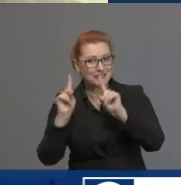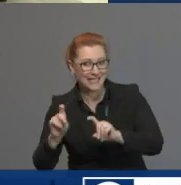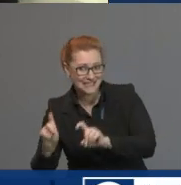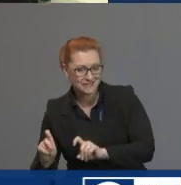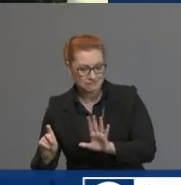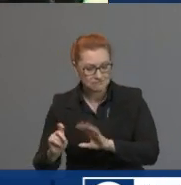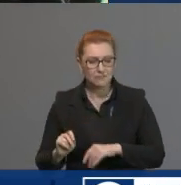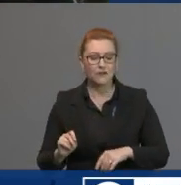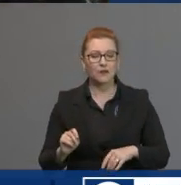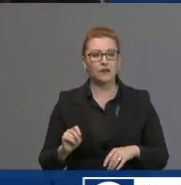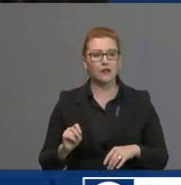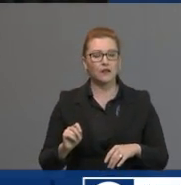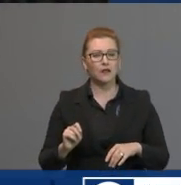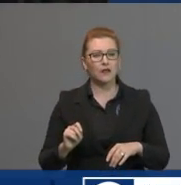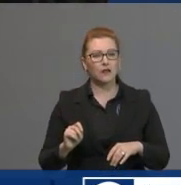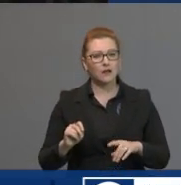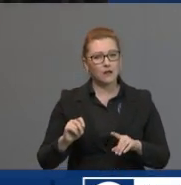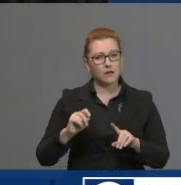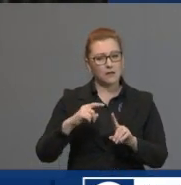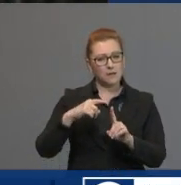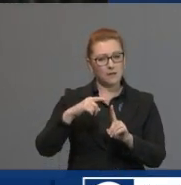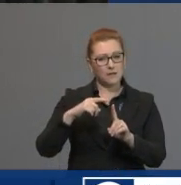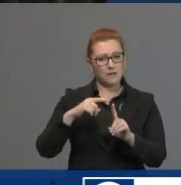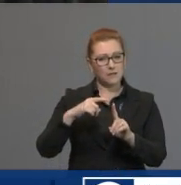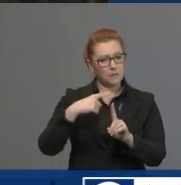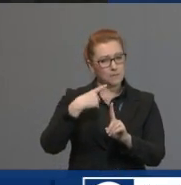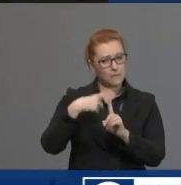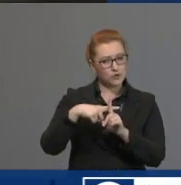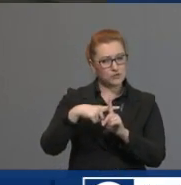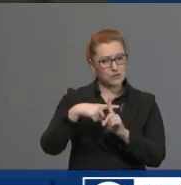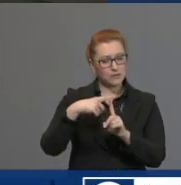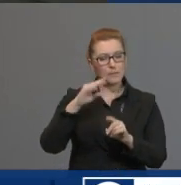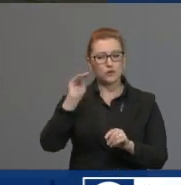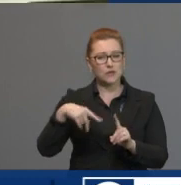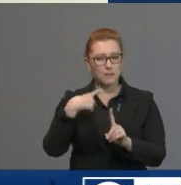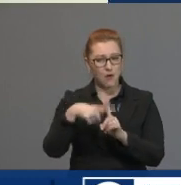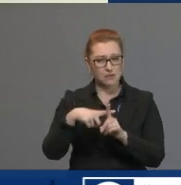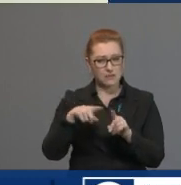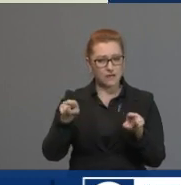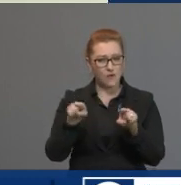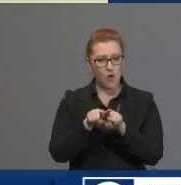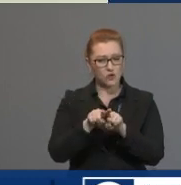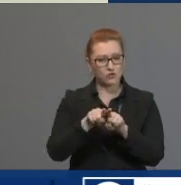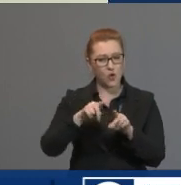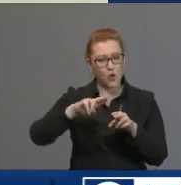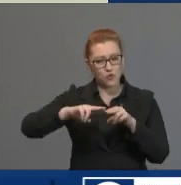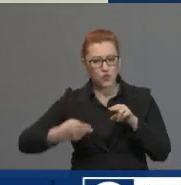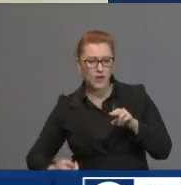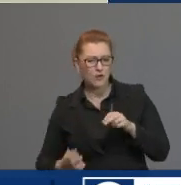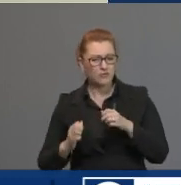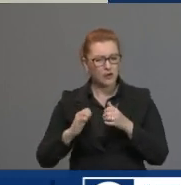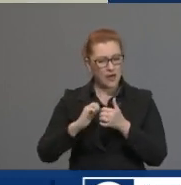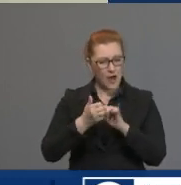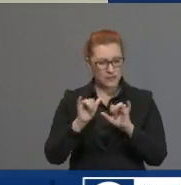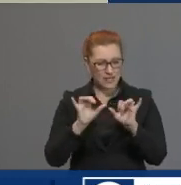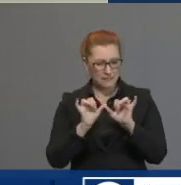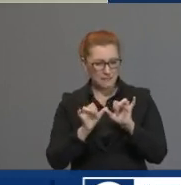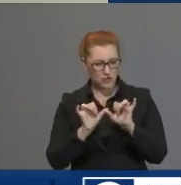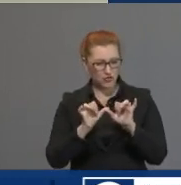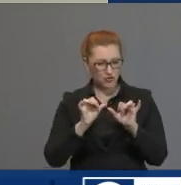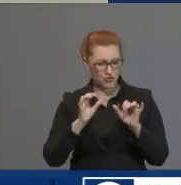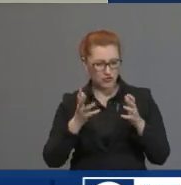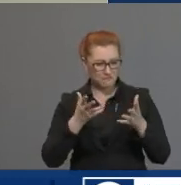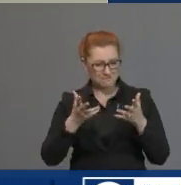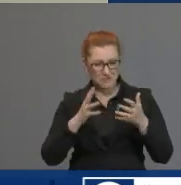increasing. The percent positive rate would also go down if testing increases. So how is that measure meaningful in